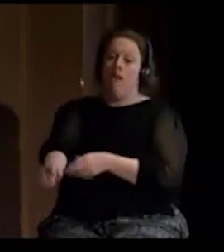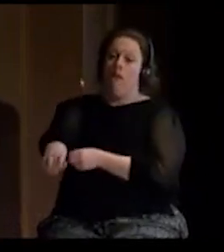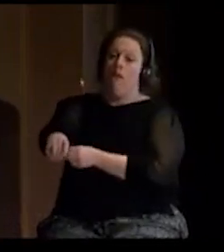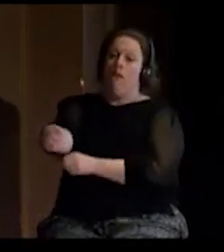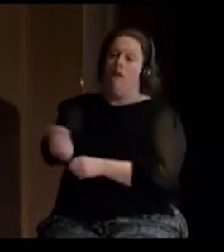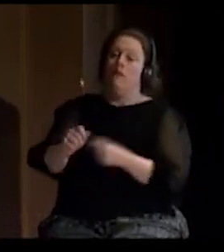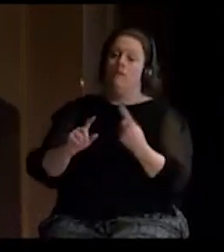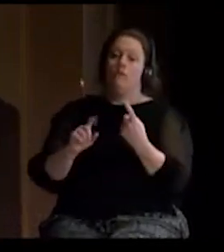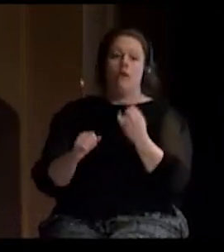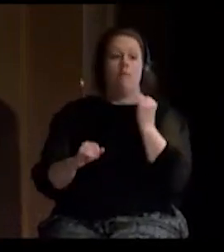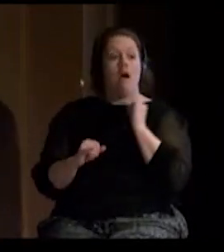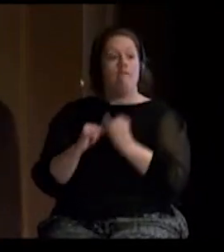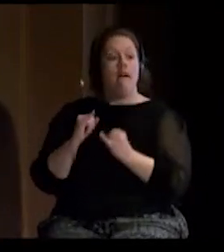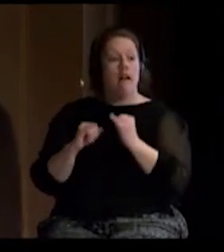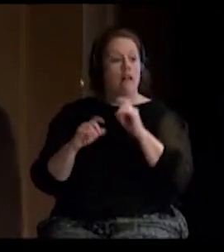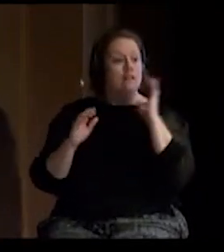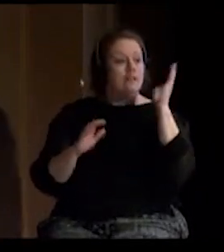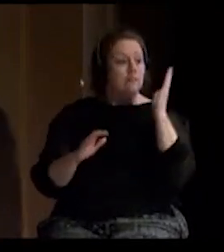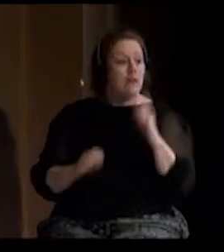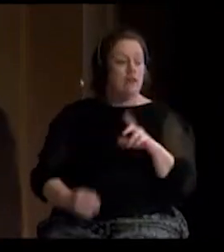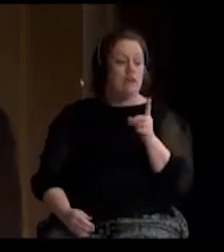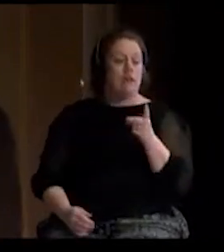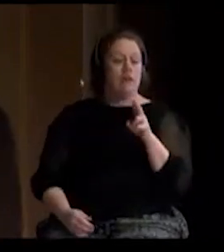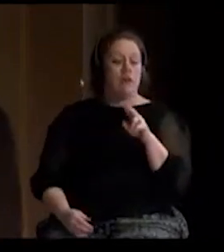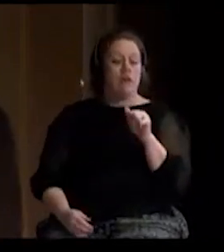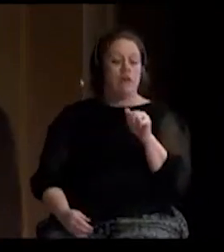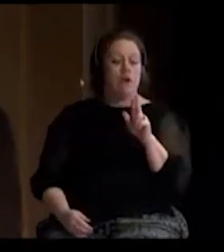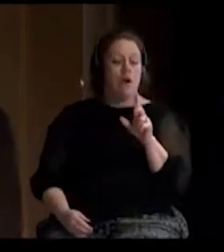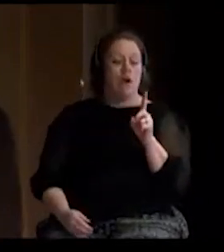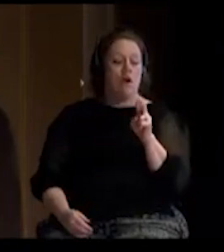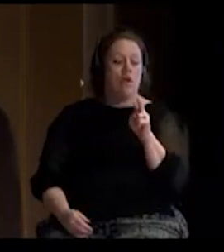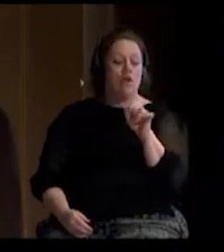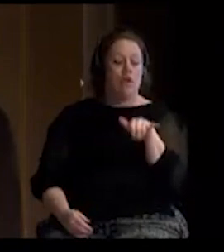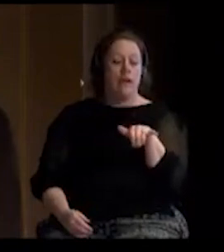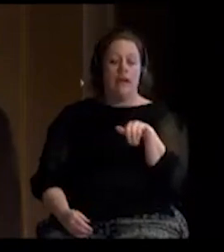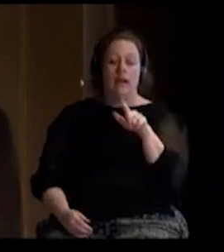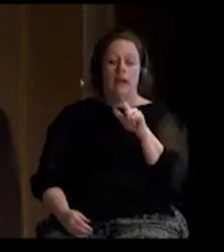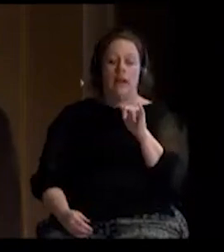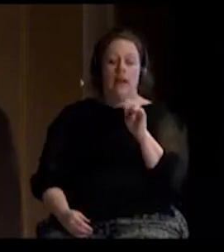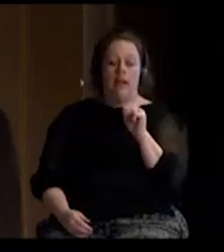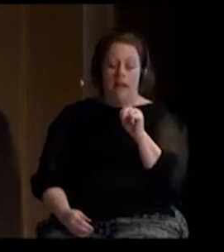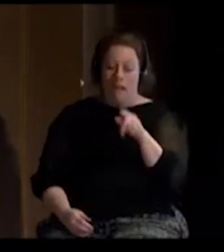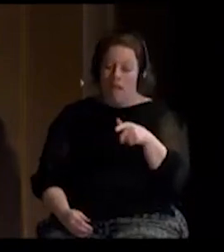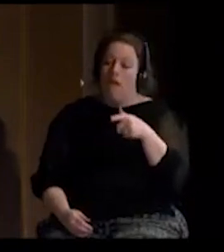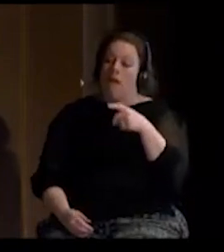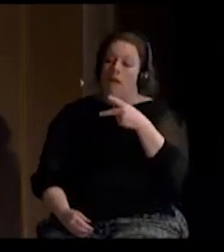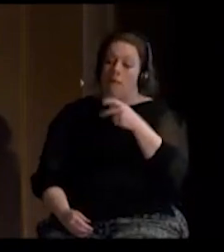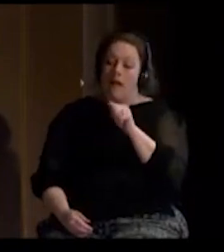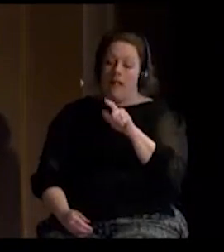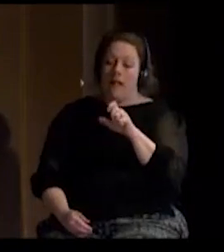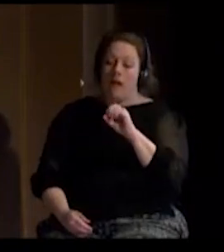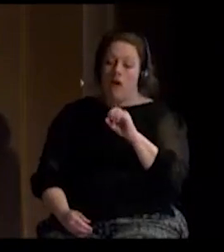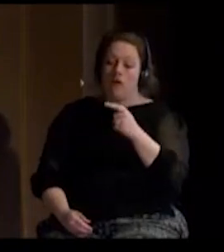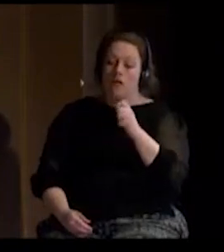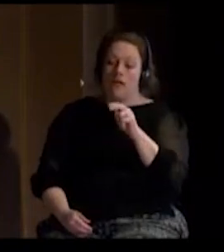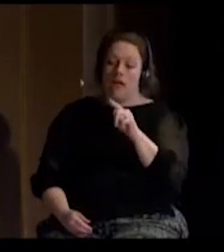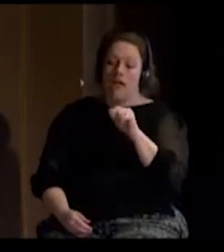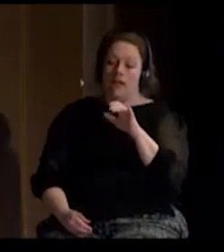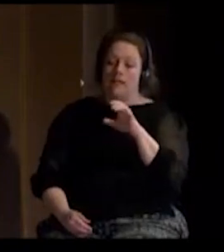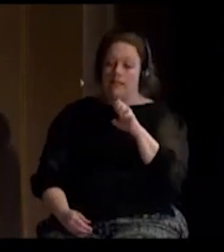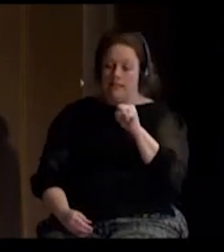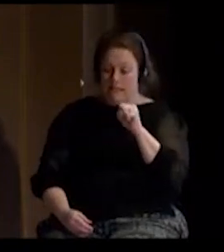comes from our final speaker, Dr. Audrey Lin. Audrey is a paleogeneticist and a